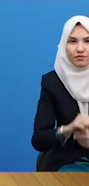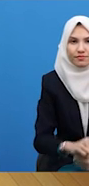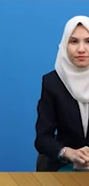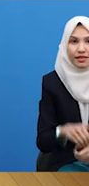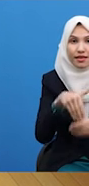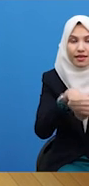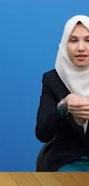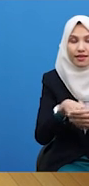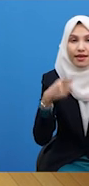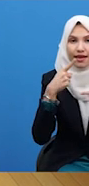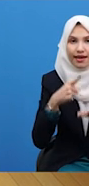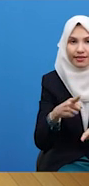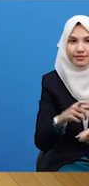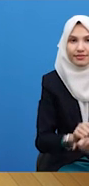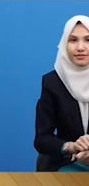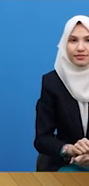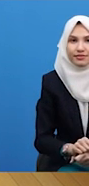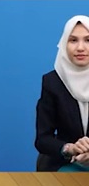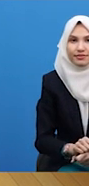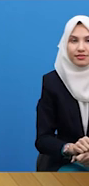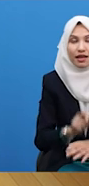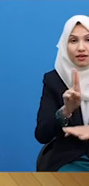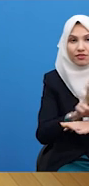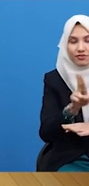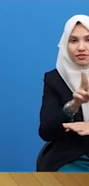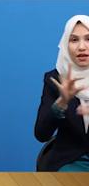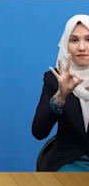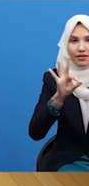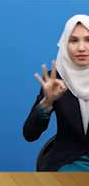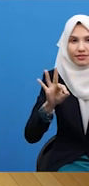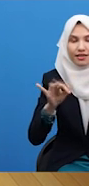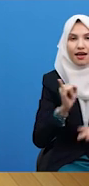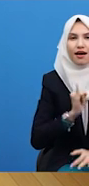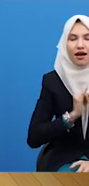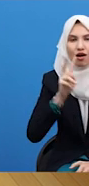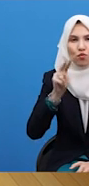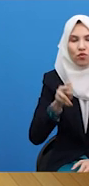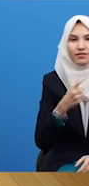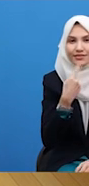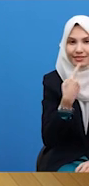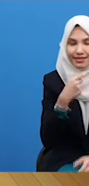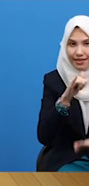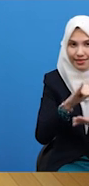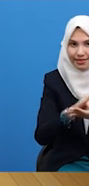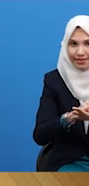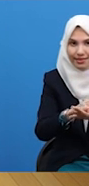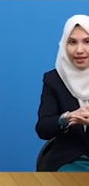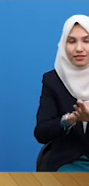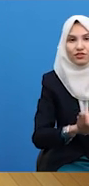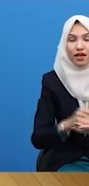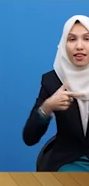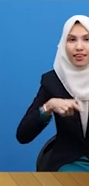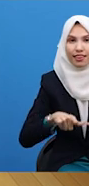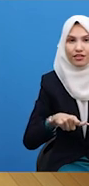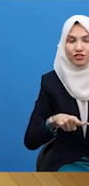In her answer, Mona uses the phrase, "I would say that," to let you